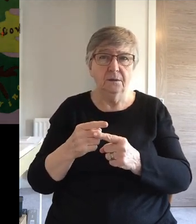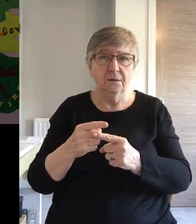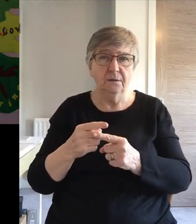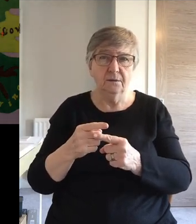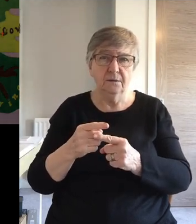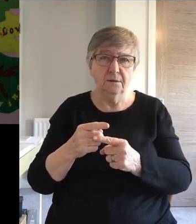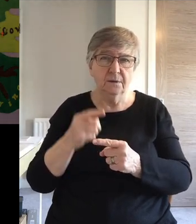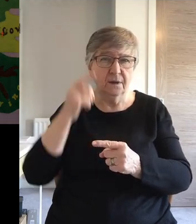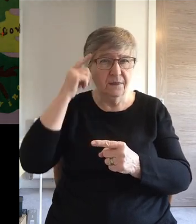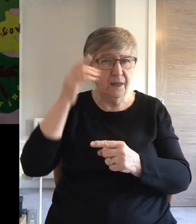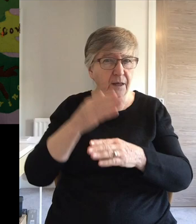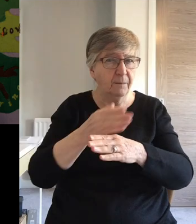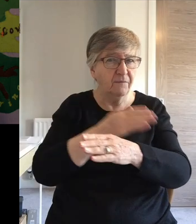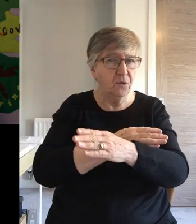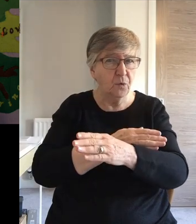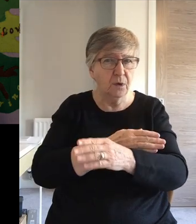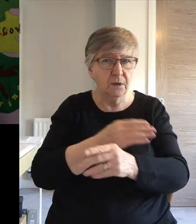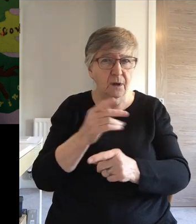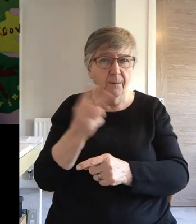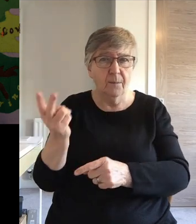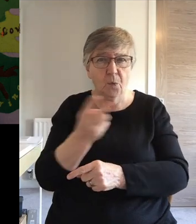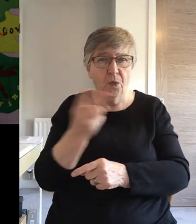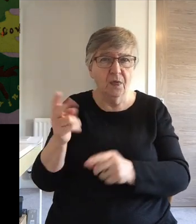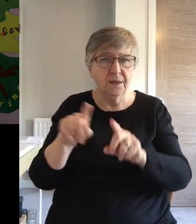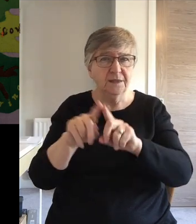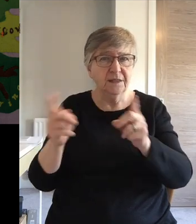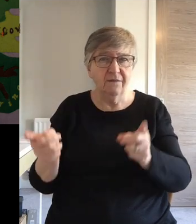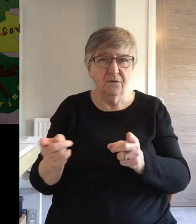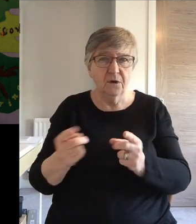But what's behind the two invitations is very different.